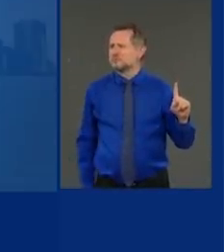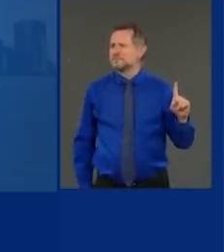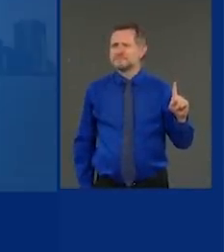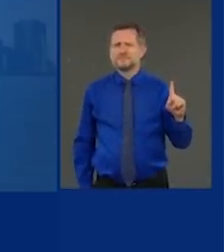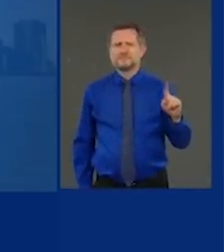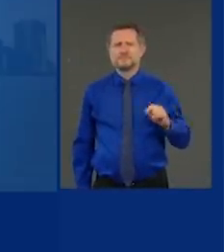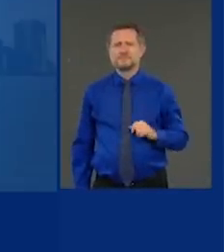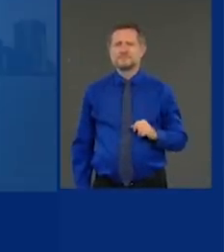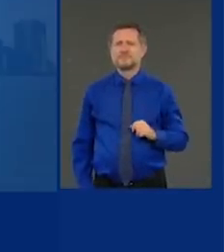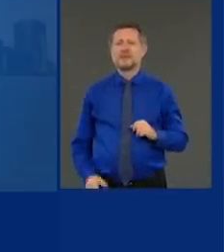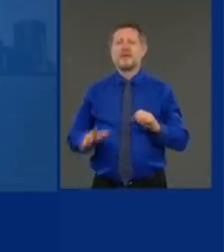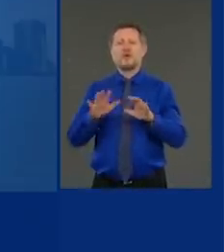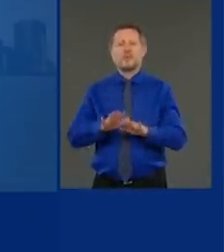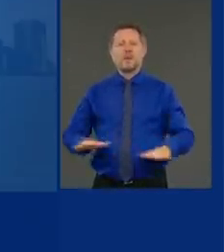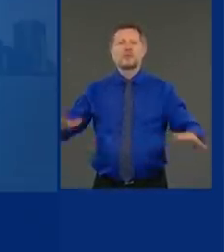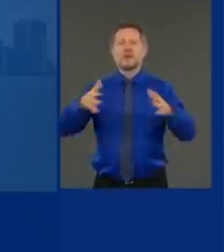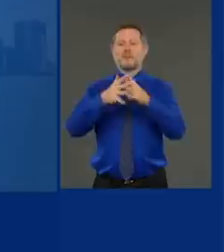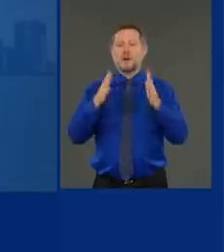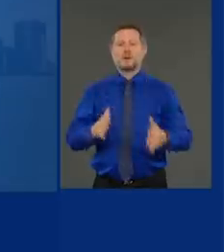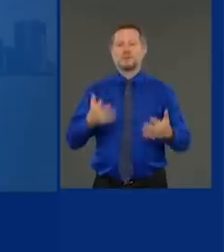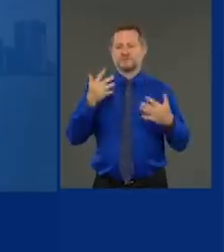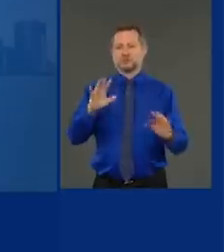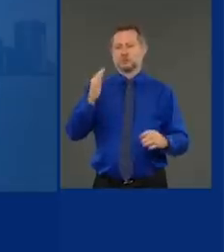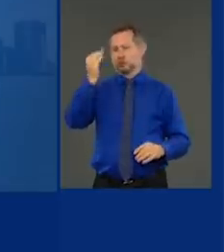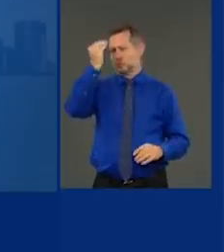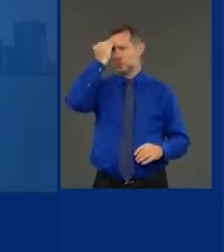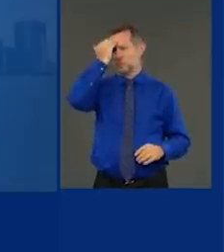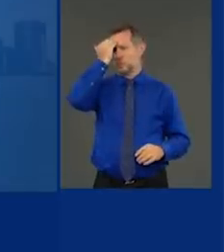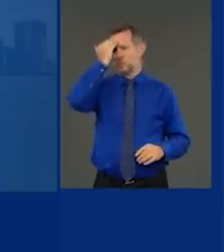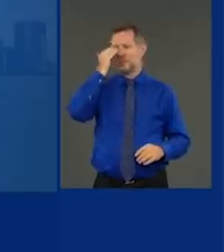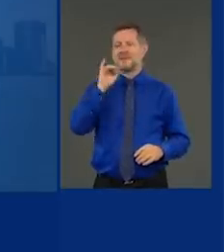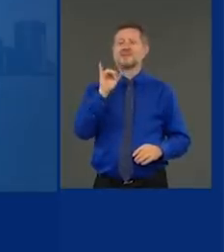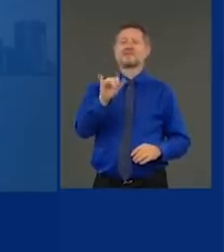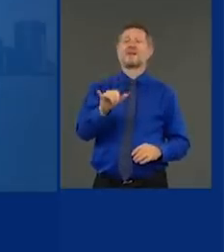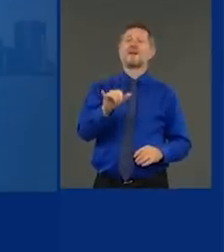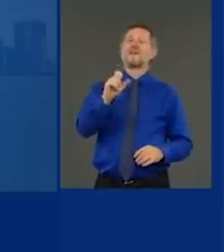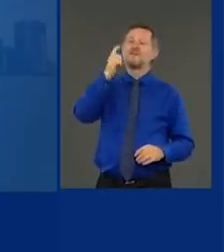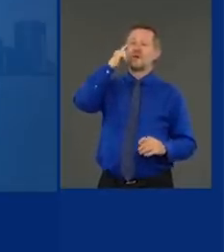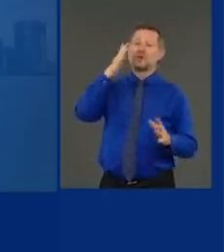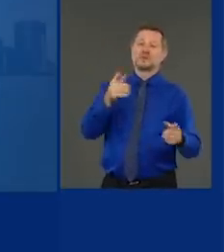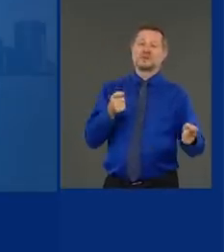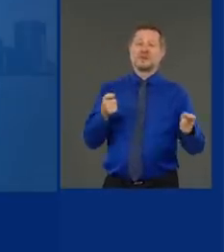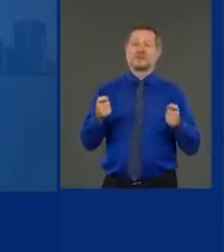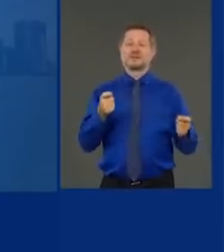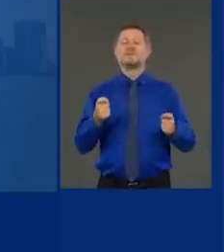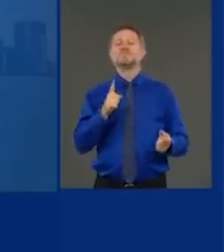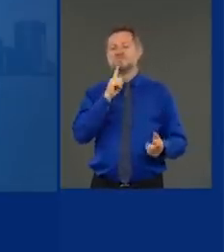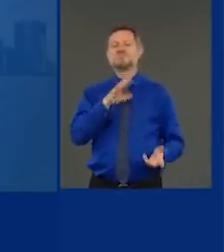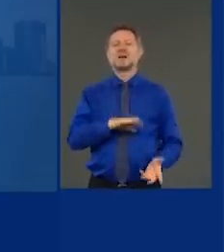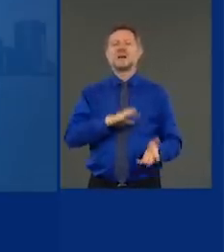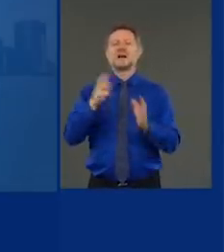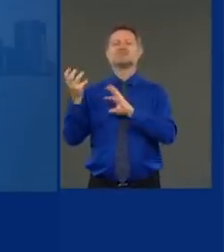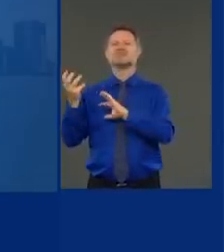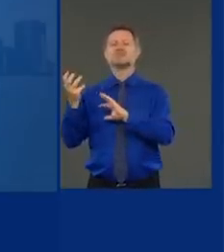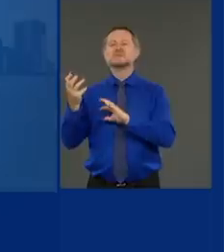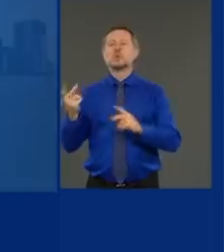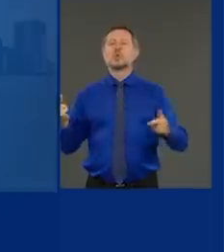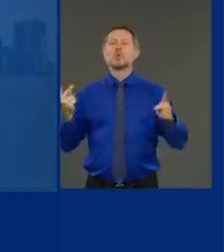Every American knows this was the worst government blunder in modern